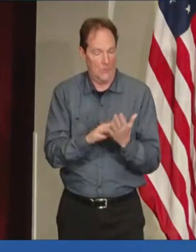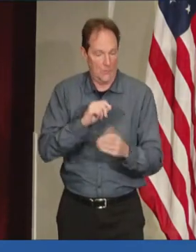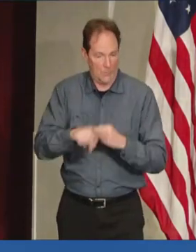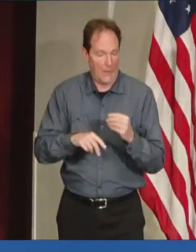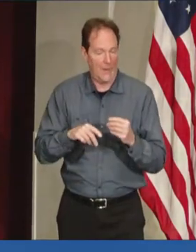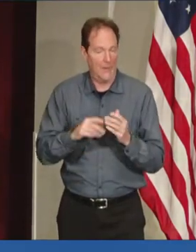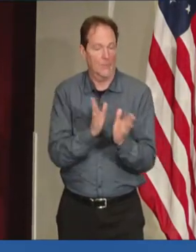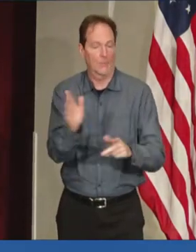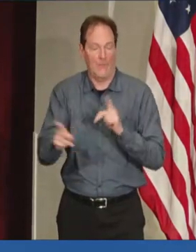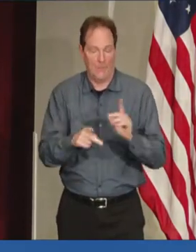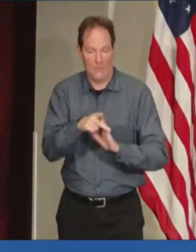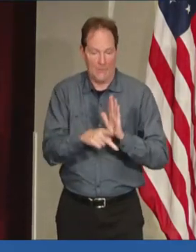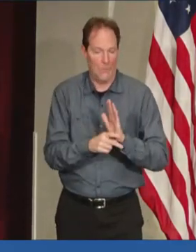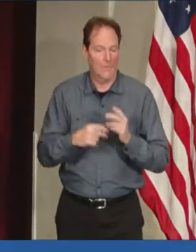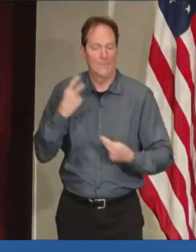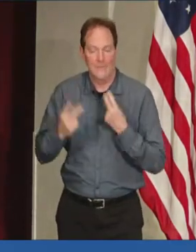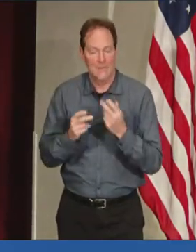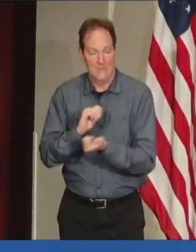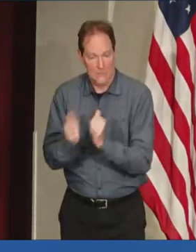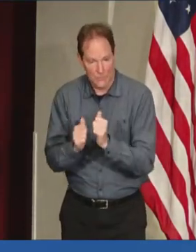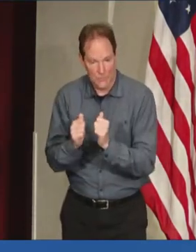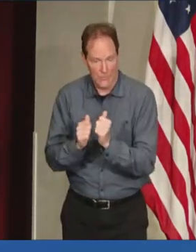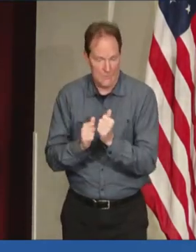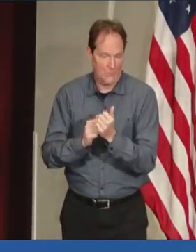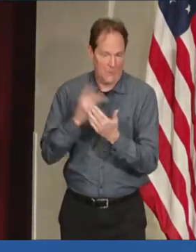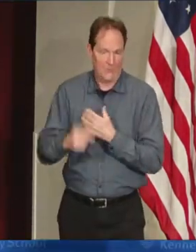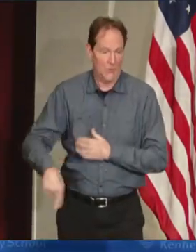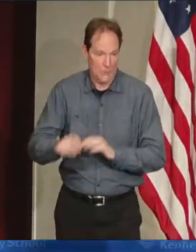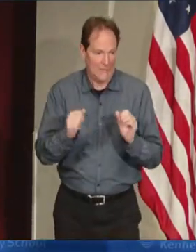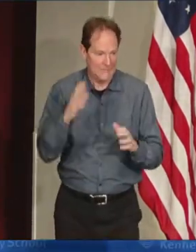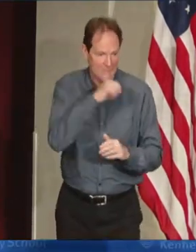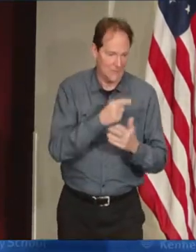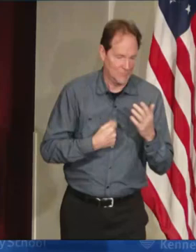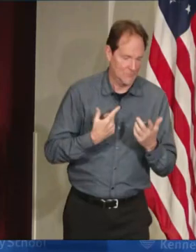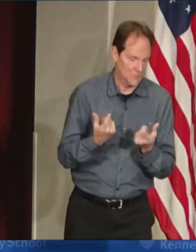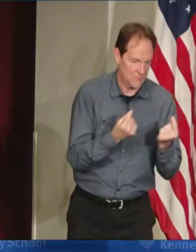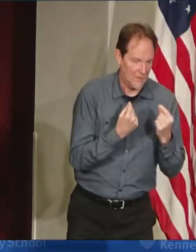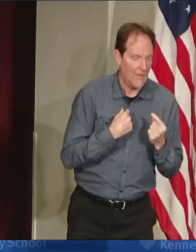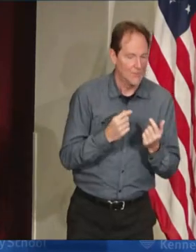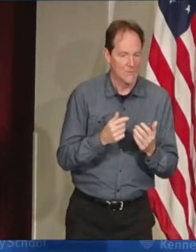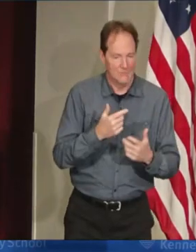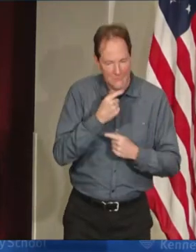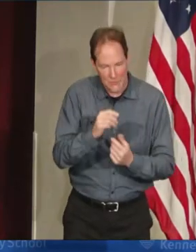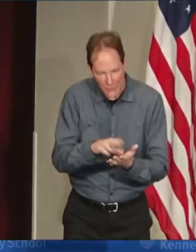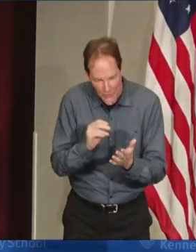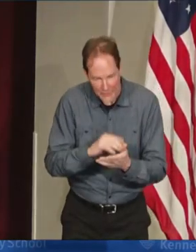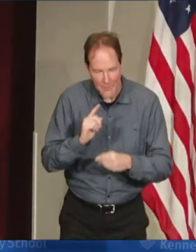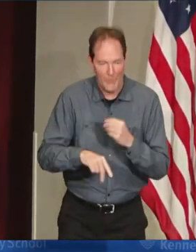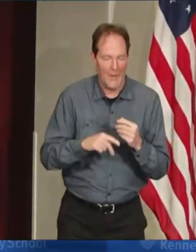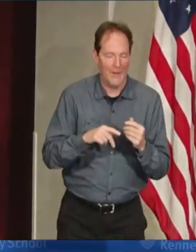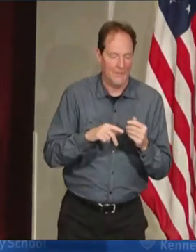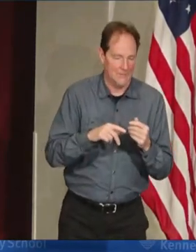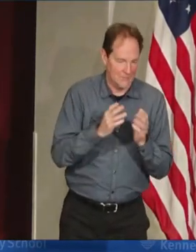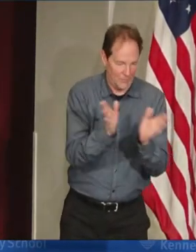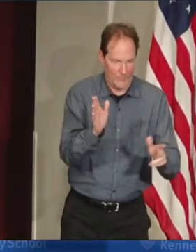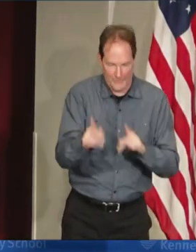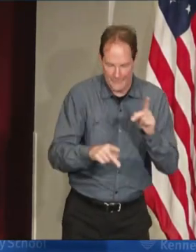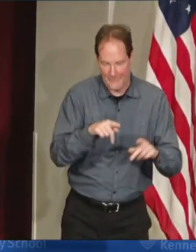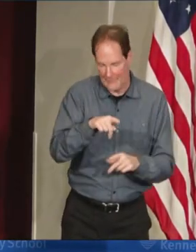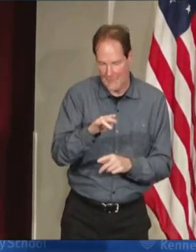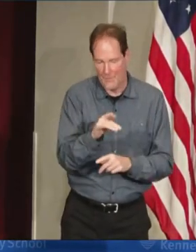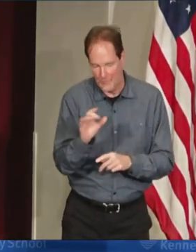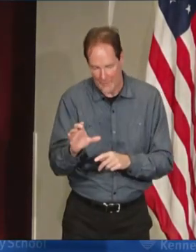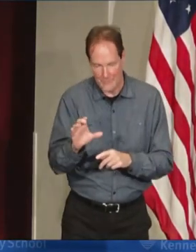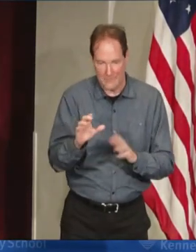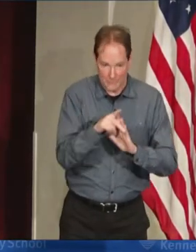visit sports programs. So you can guess what I did. So I was interested in learning about public policy in Sweden. And that was, of